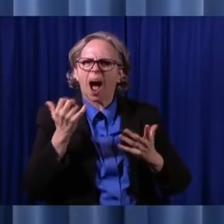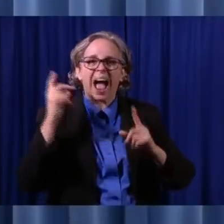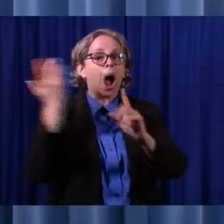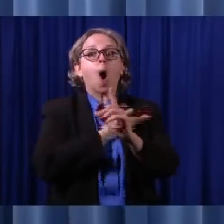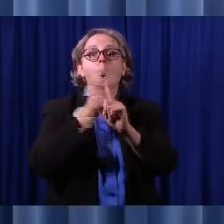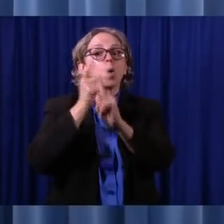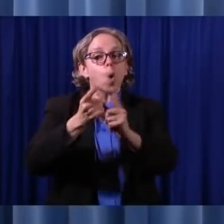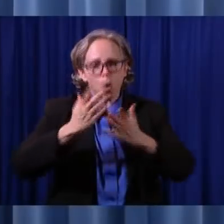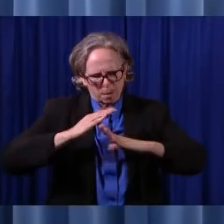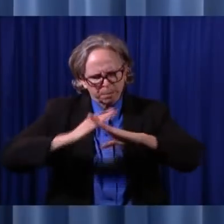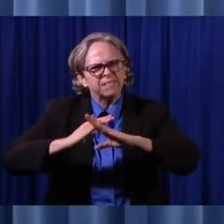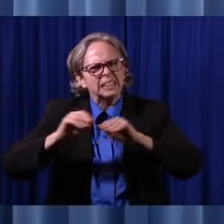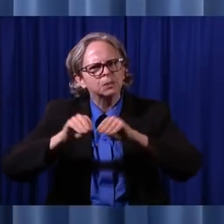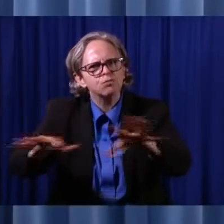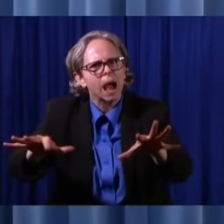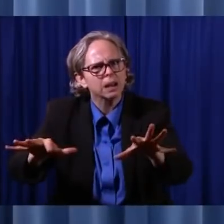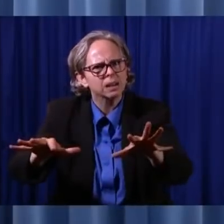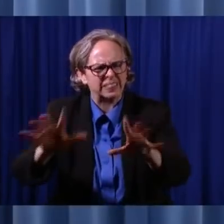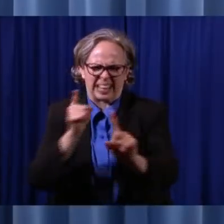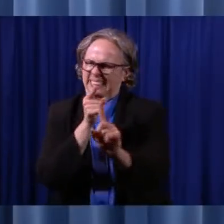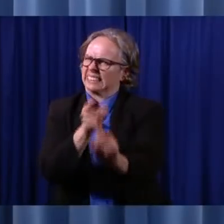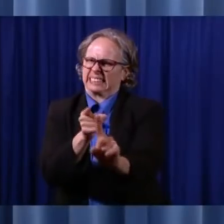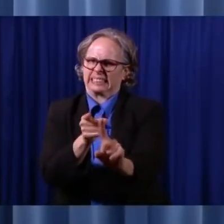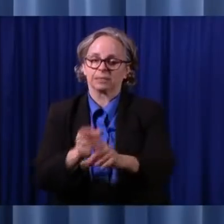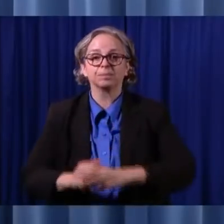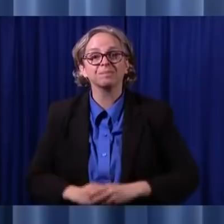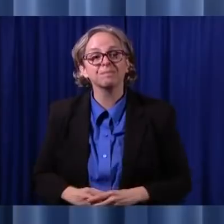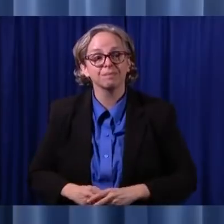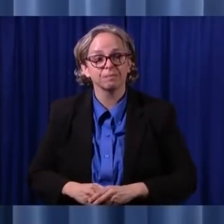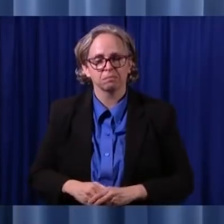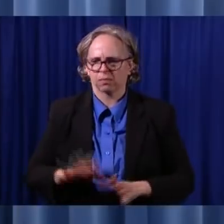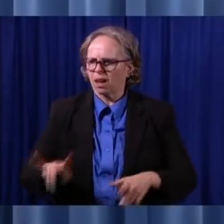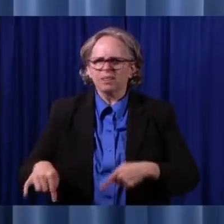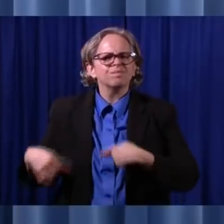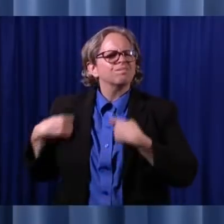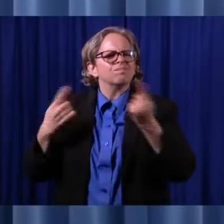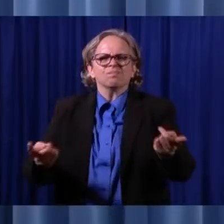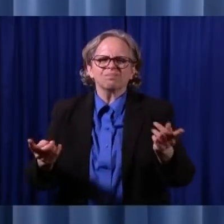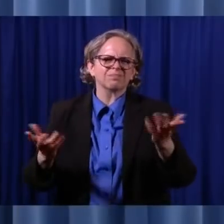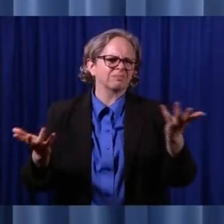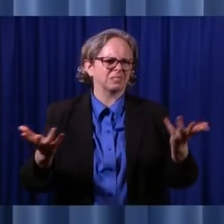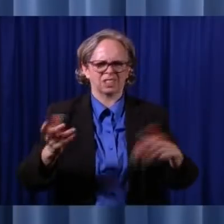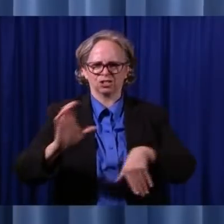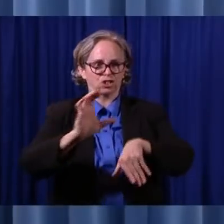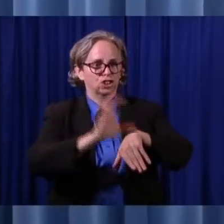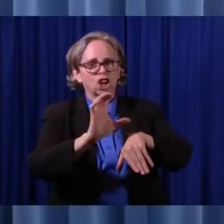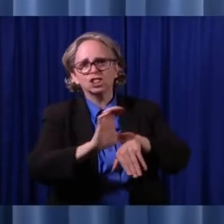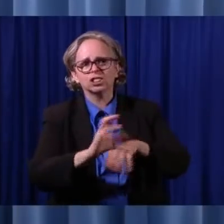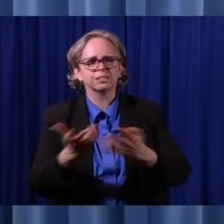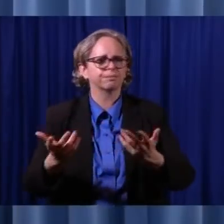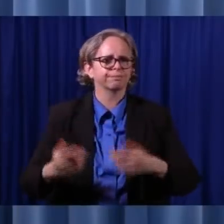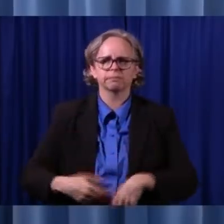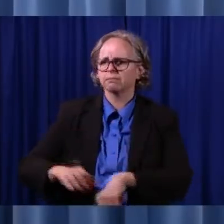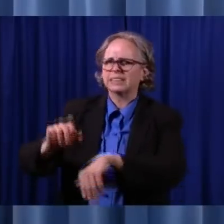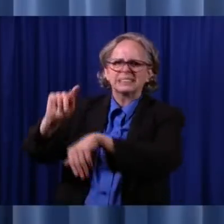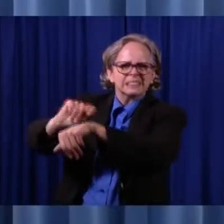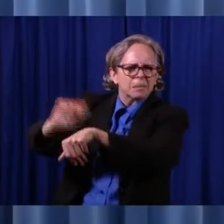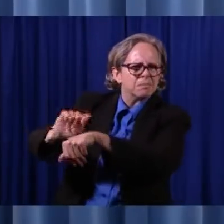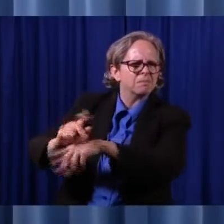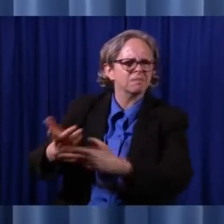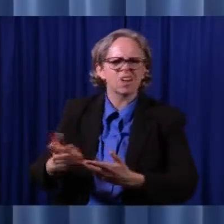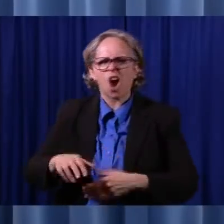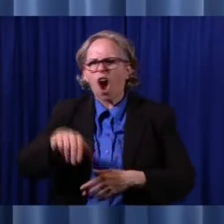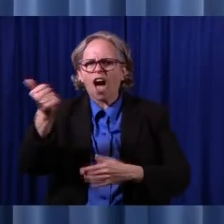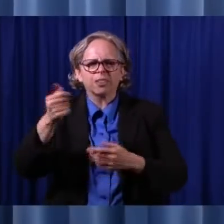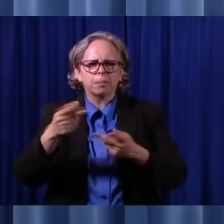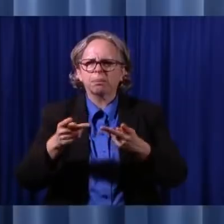Although we've never closed our churches, our synagogues, our mosques, or other places of worship during this pandemic, they've not